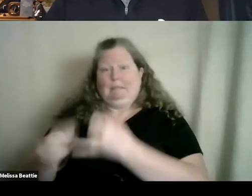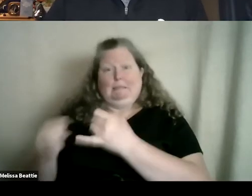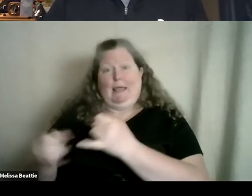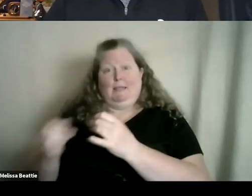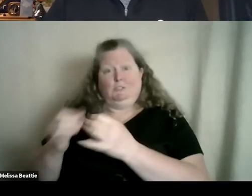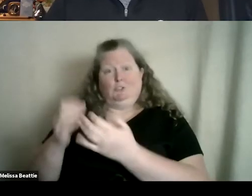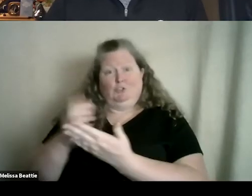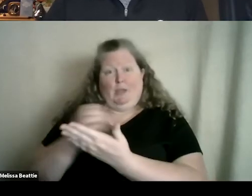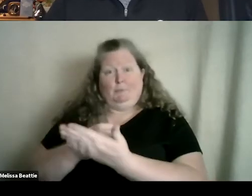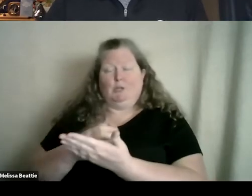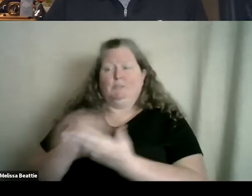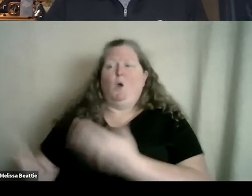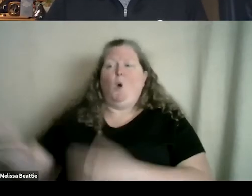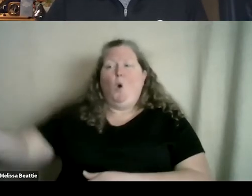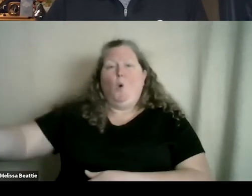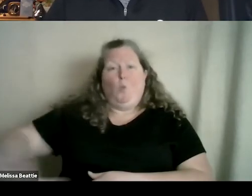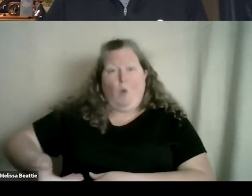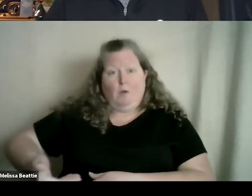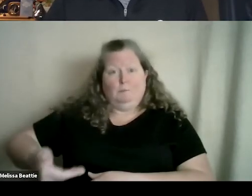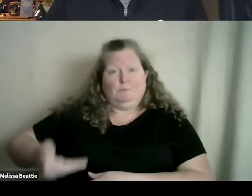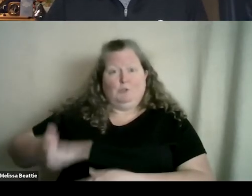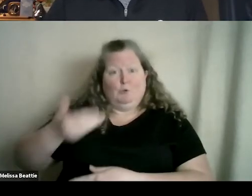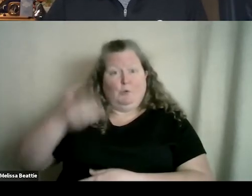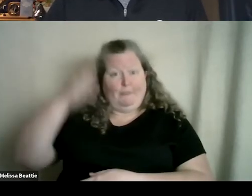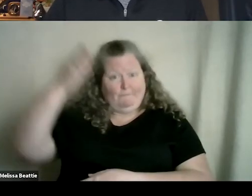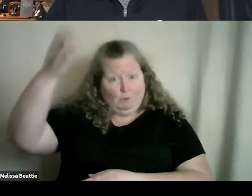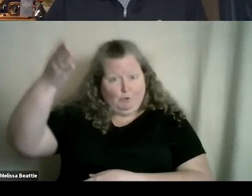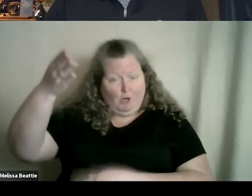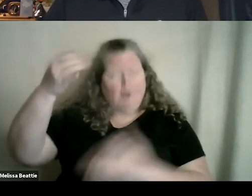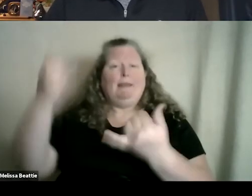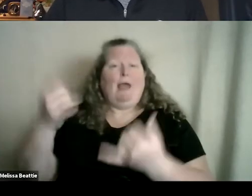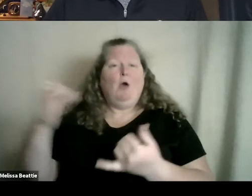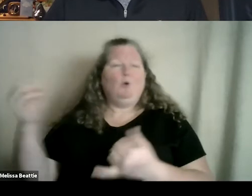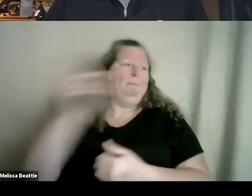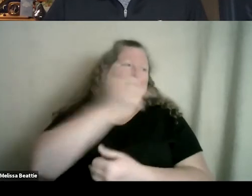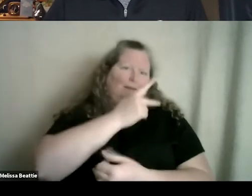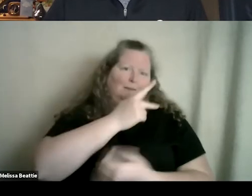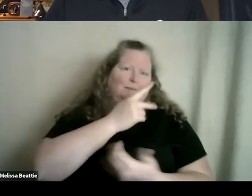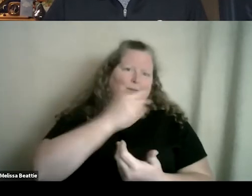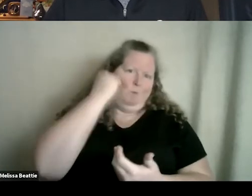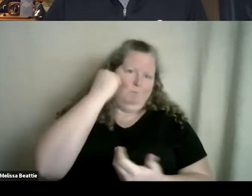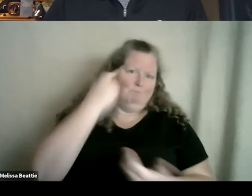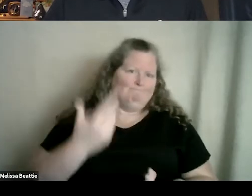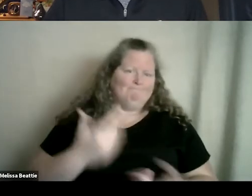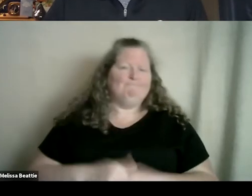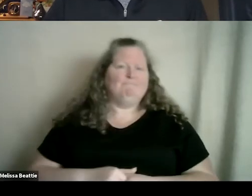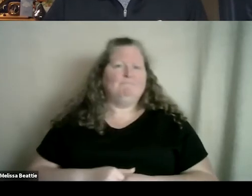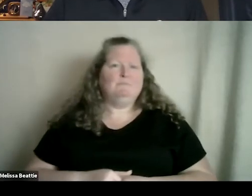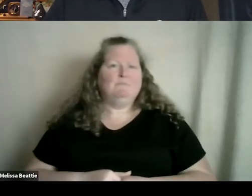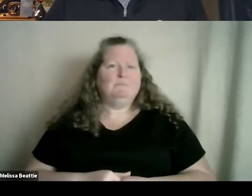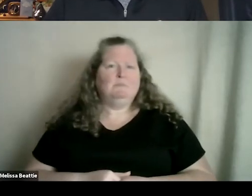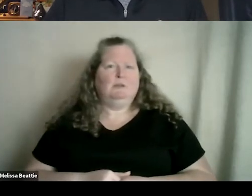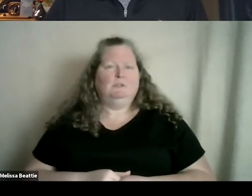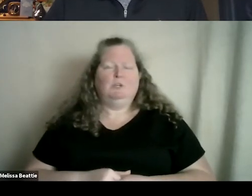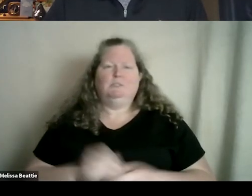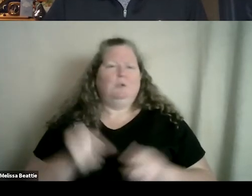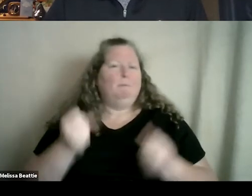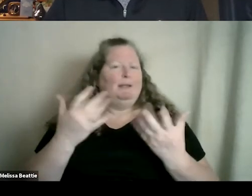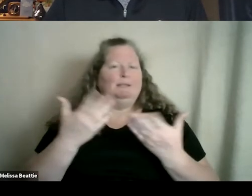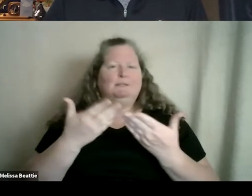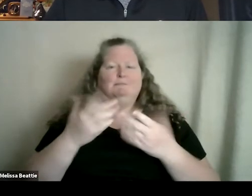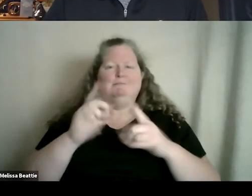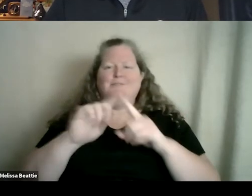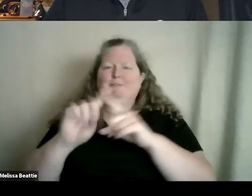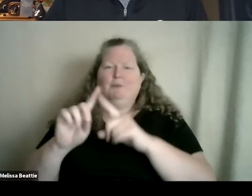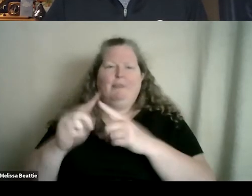welcome to the future, now go home, which addresses all of these social commentaries that we have been struggling with in